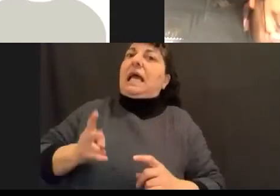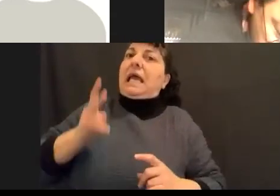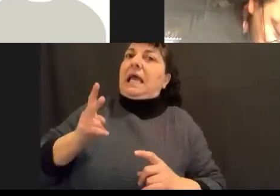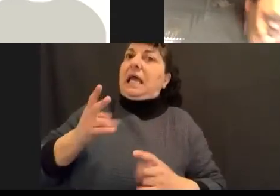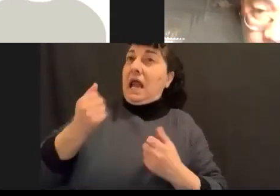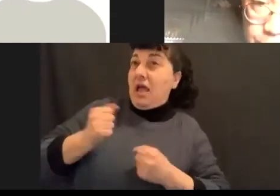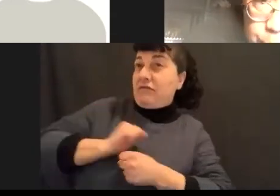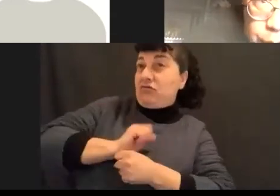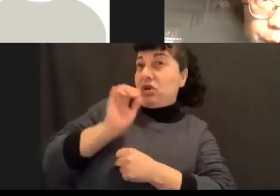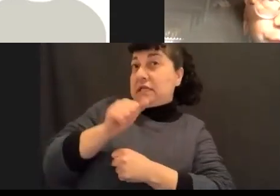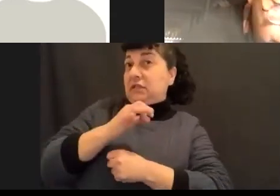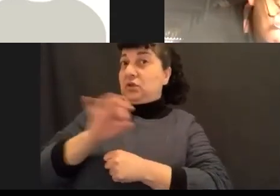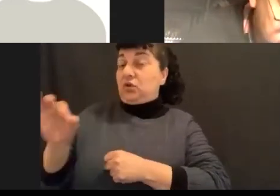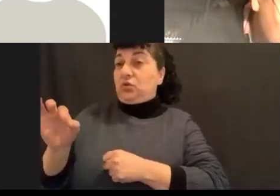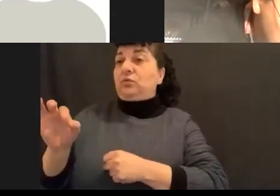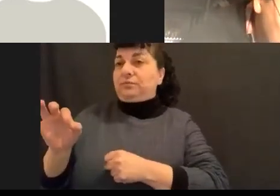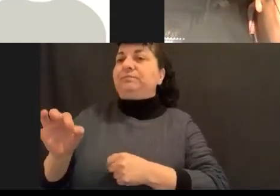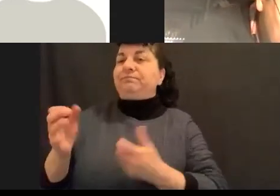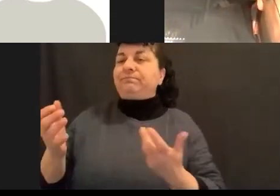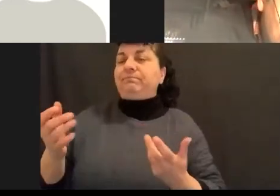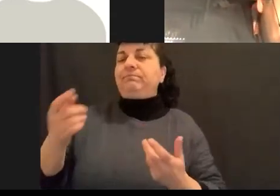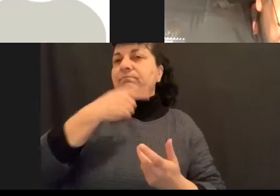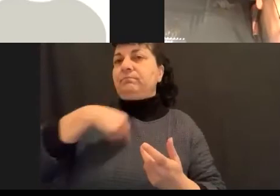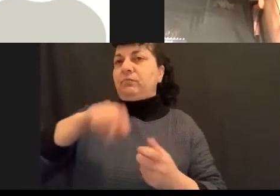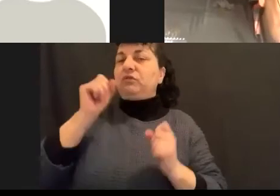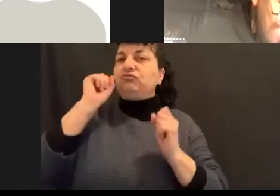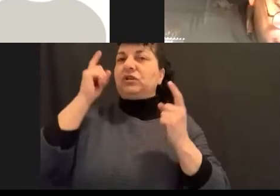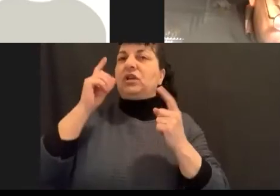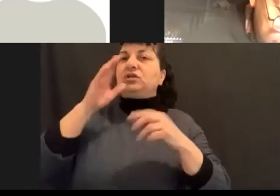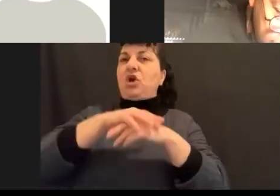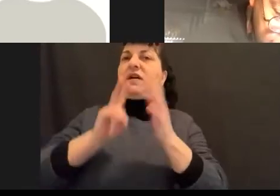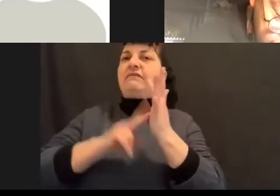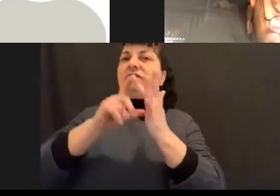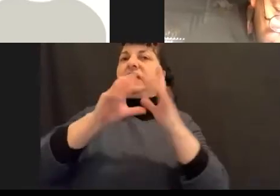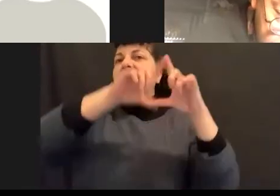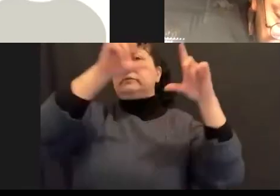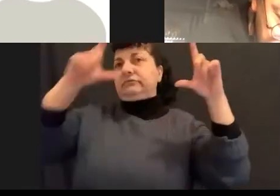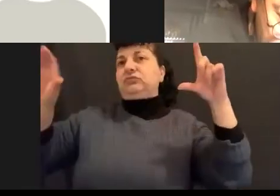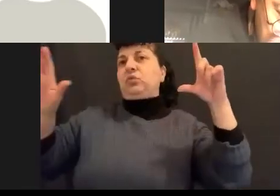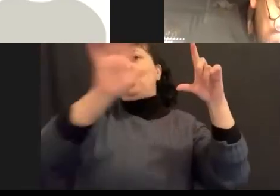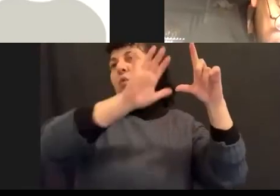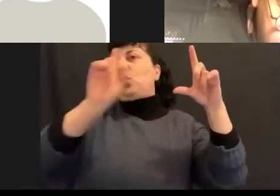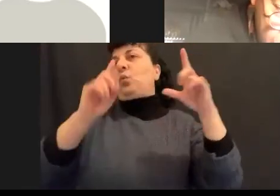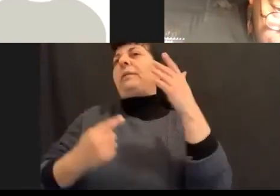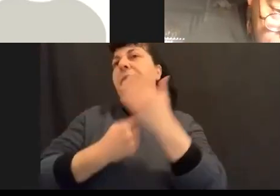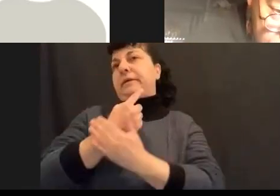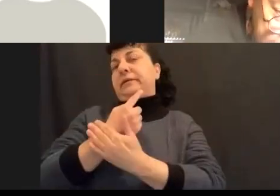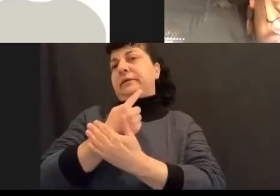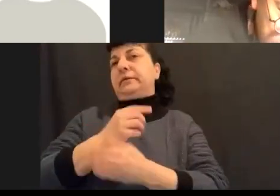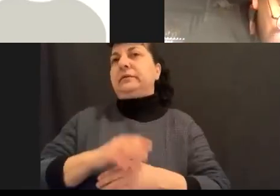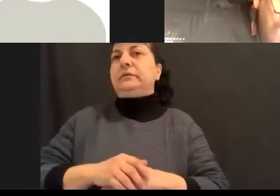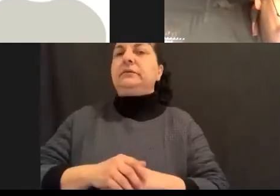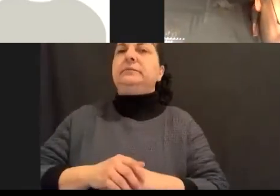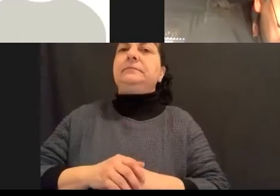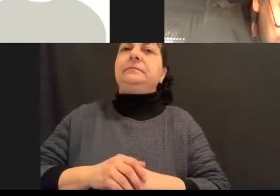sense of some of the things that we've observed in terms of the broader community outbreak. The other thing I think I should emphasize is that it's not something that's particular to